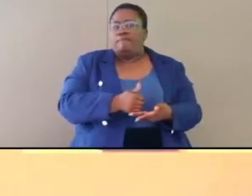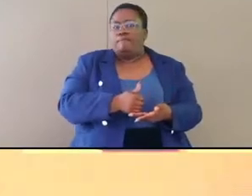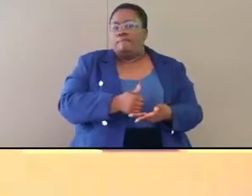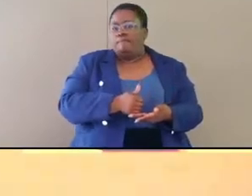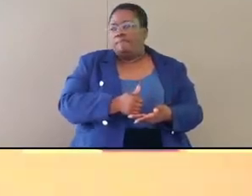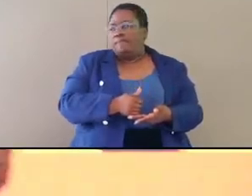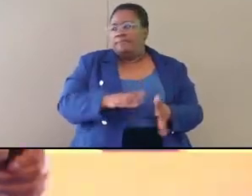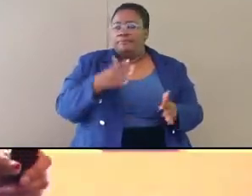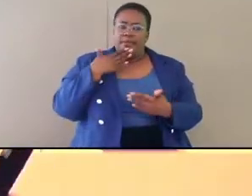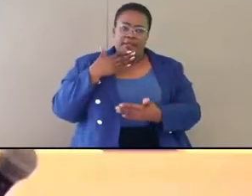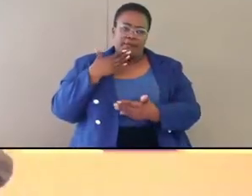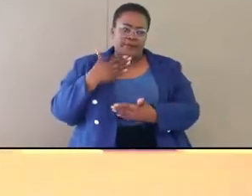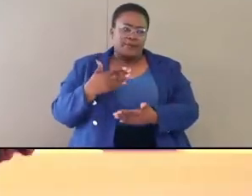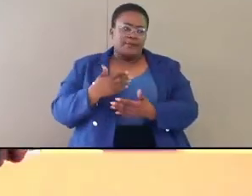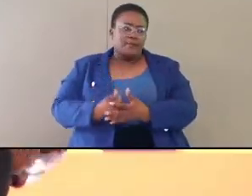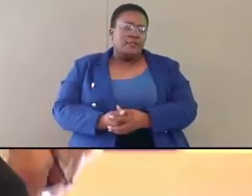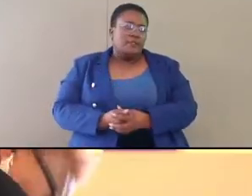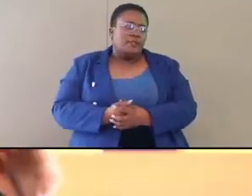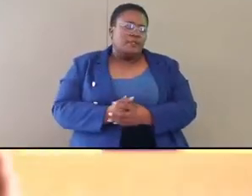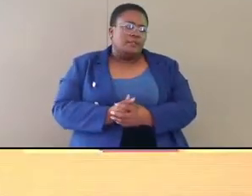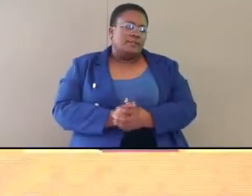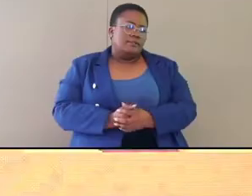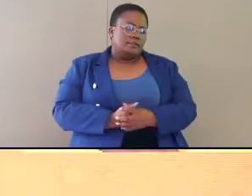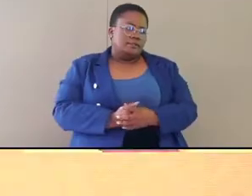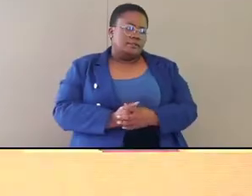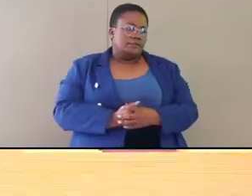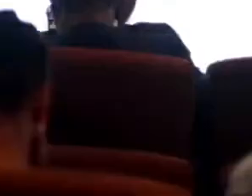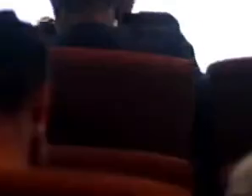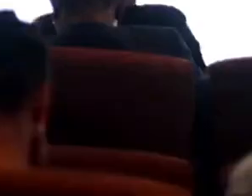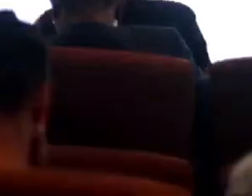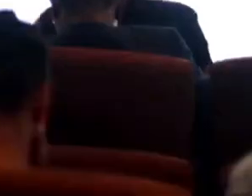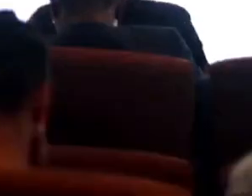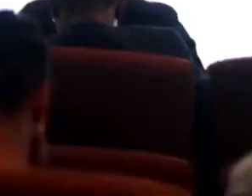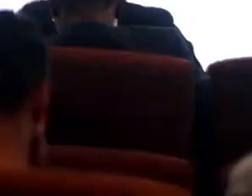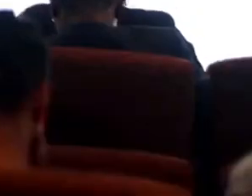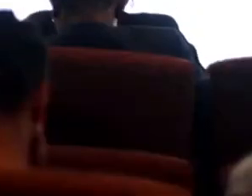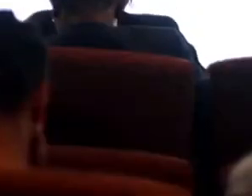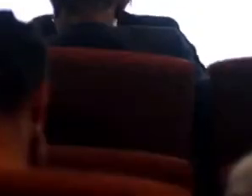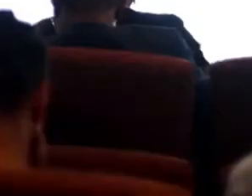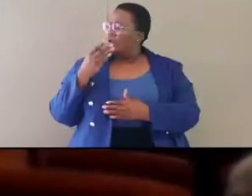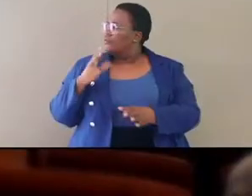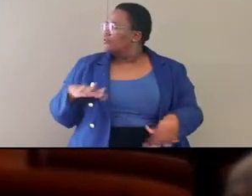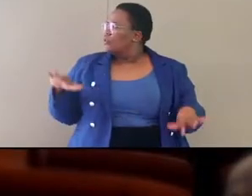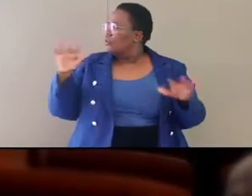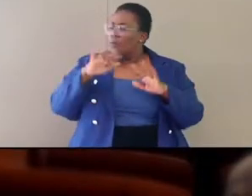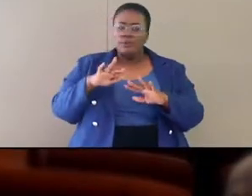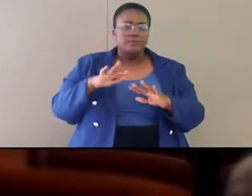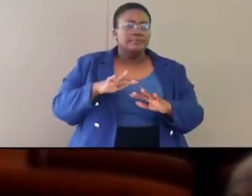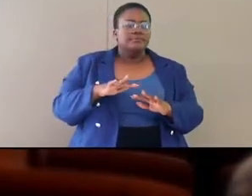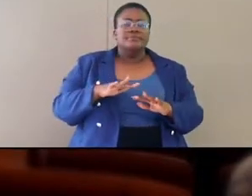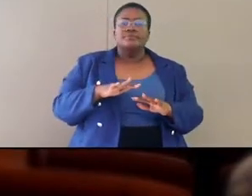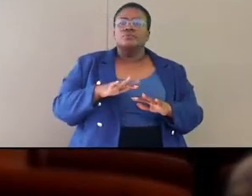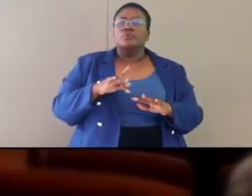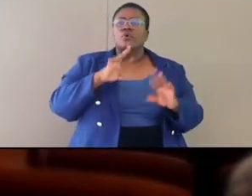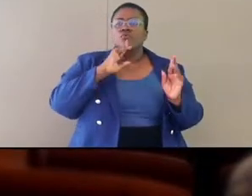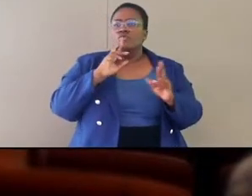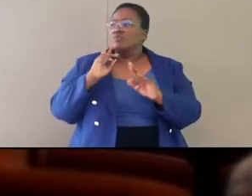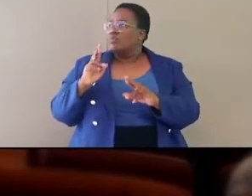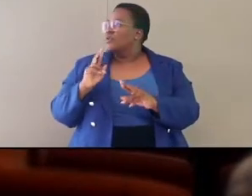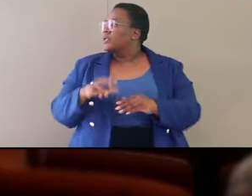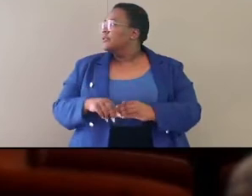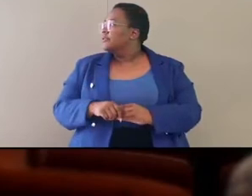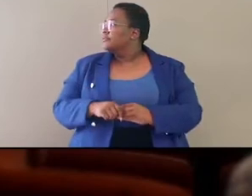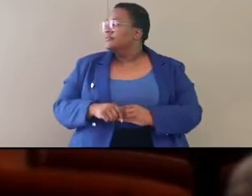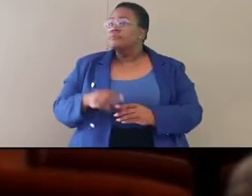decisions thank you thank you very much minister and thank you to everybody who responded and provided input for that